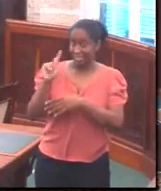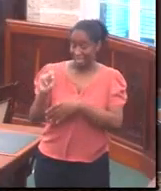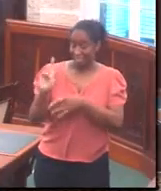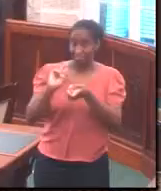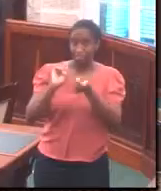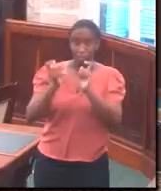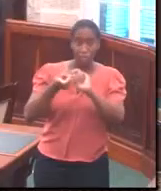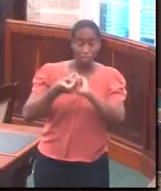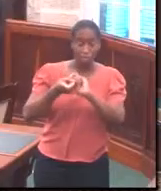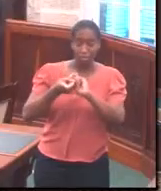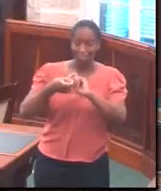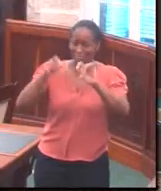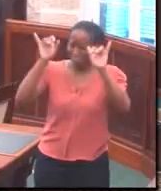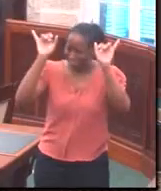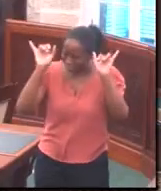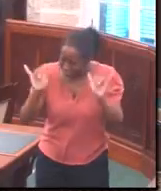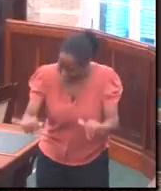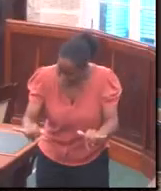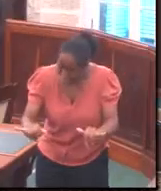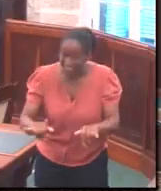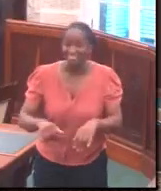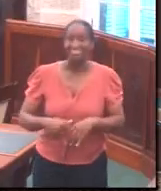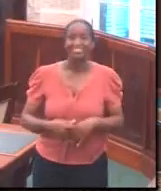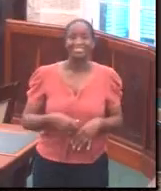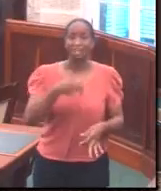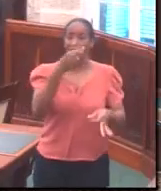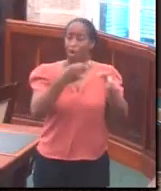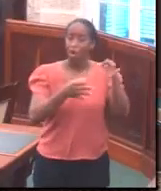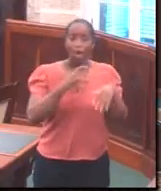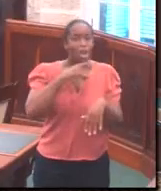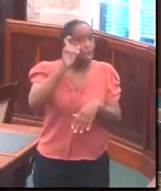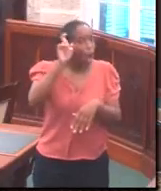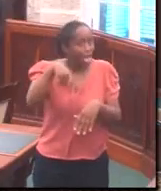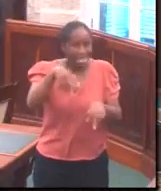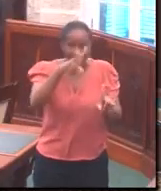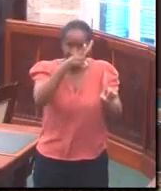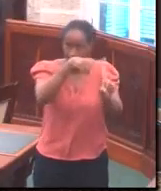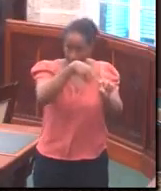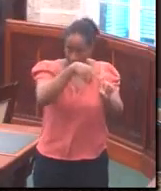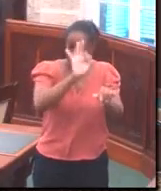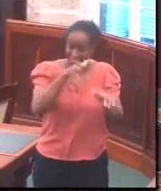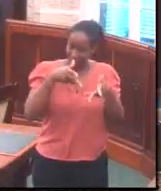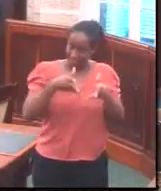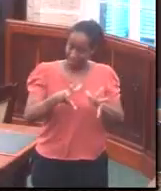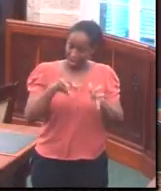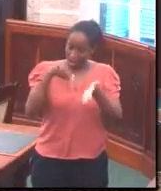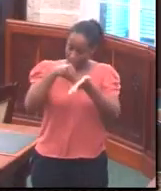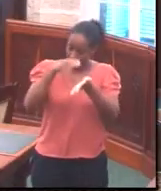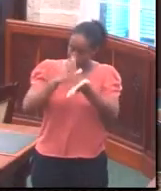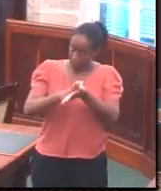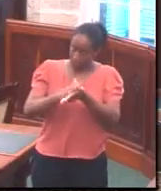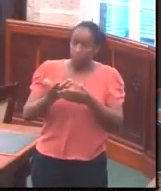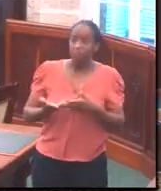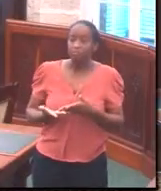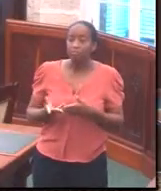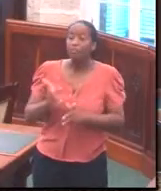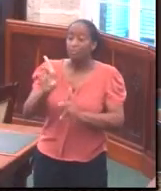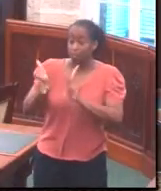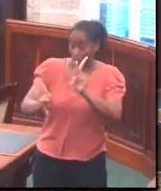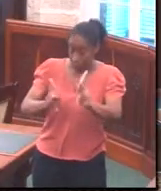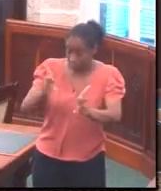there's still a bypass of the court. I am finished with that. Let the public know. I don't have to repeat it 1,000 times. Let the public